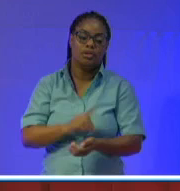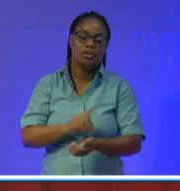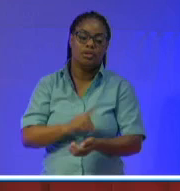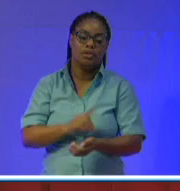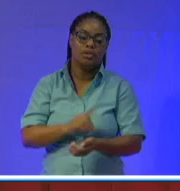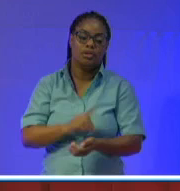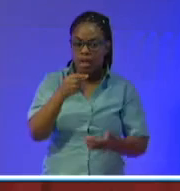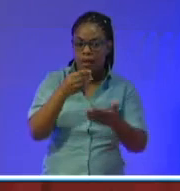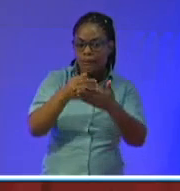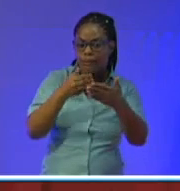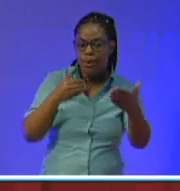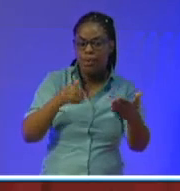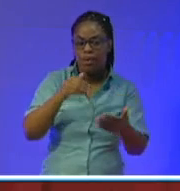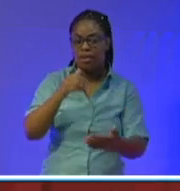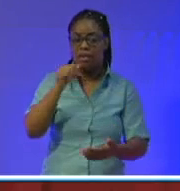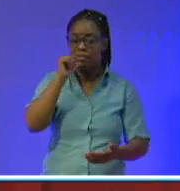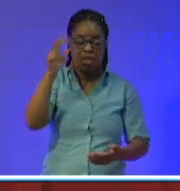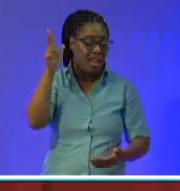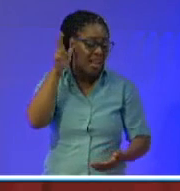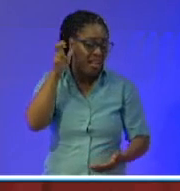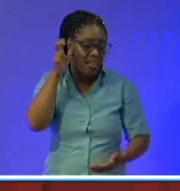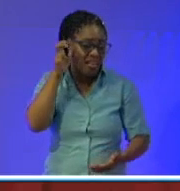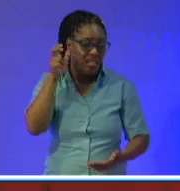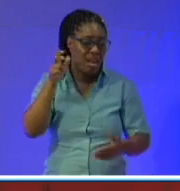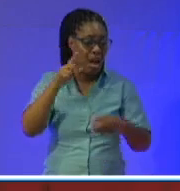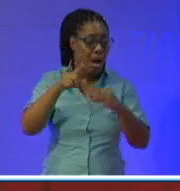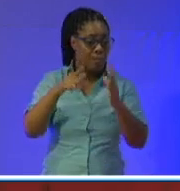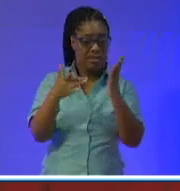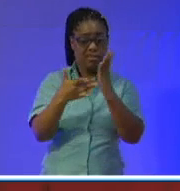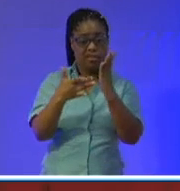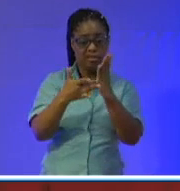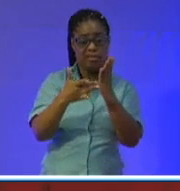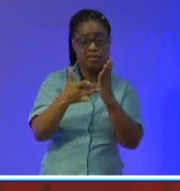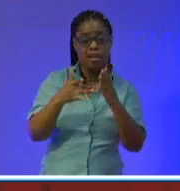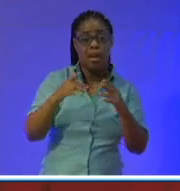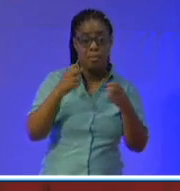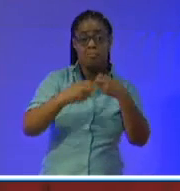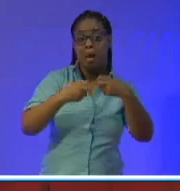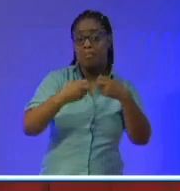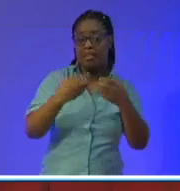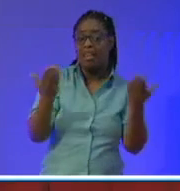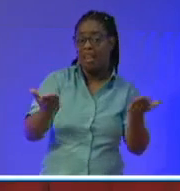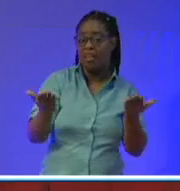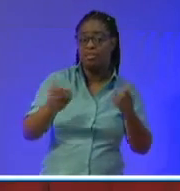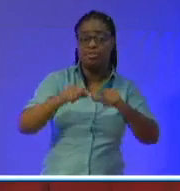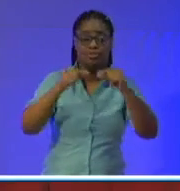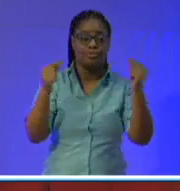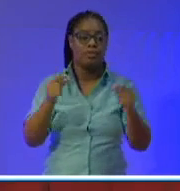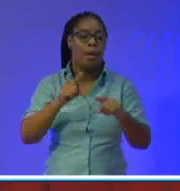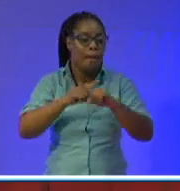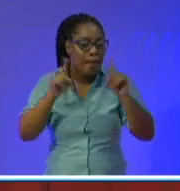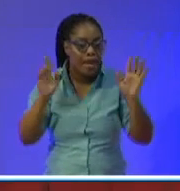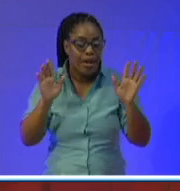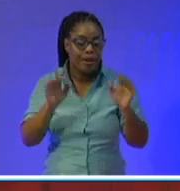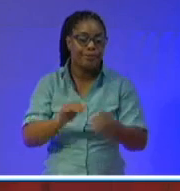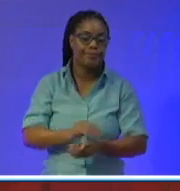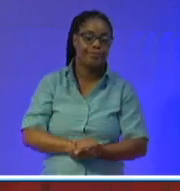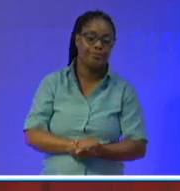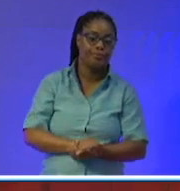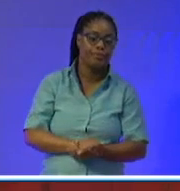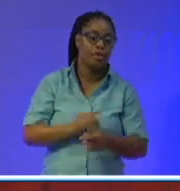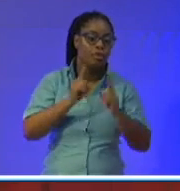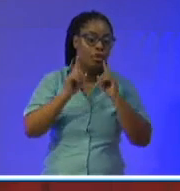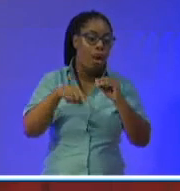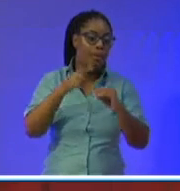because we are having some technical difficulties on our end. I've made mention of the 7 maternal deaths and then the